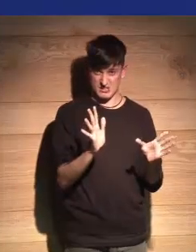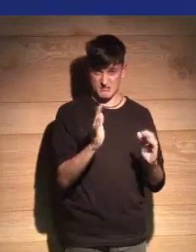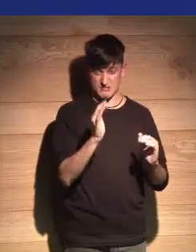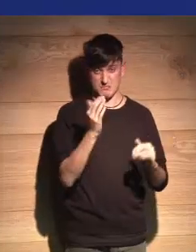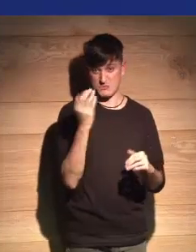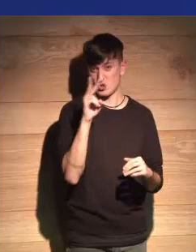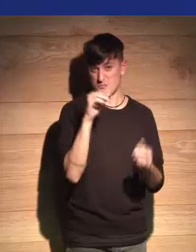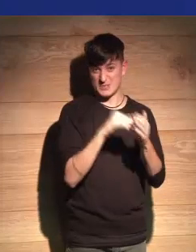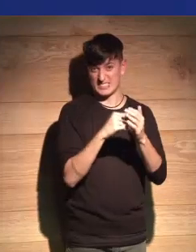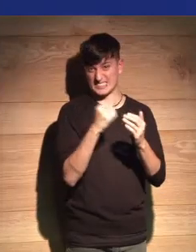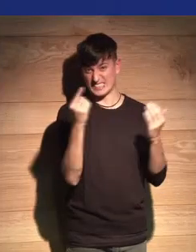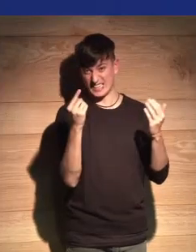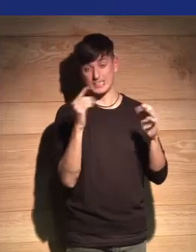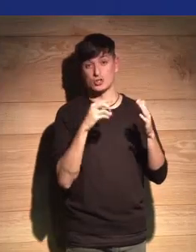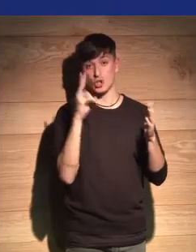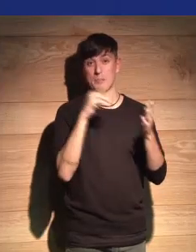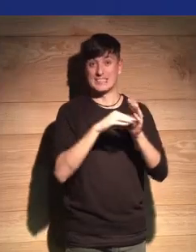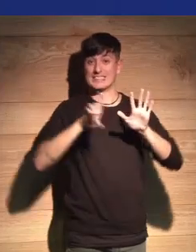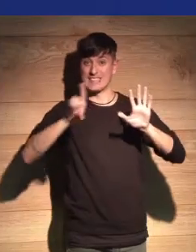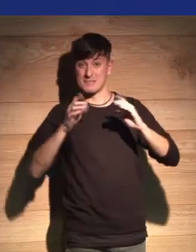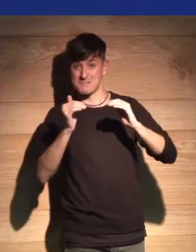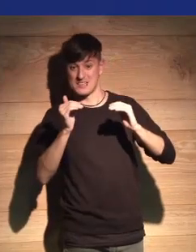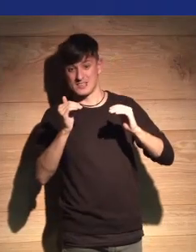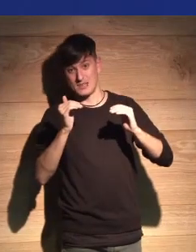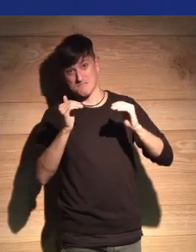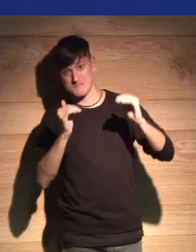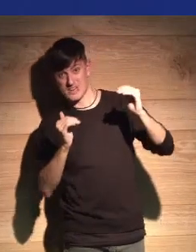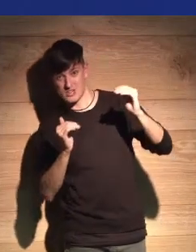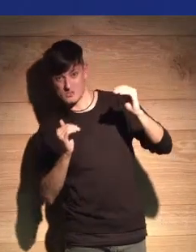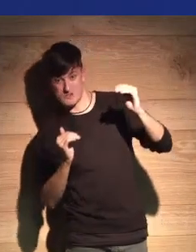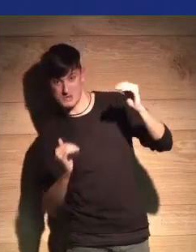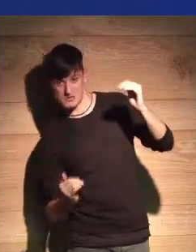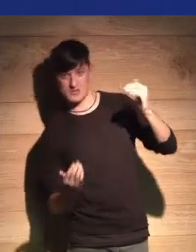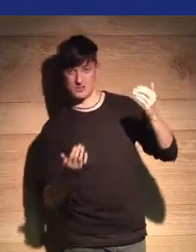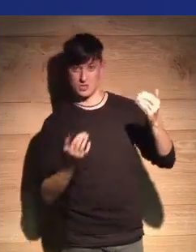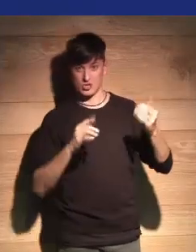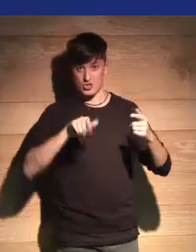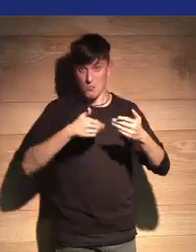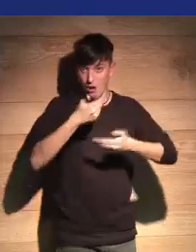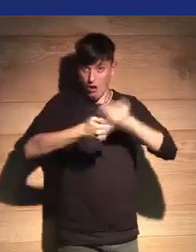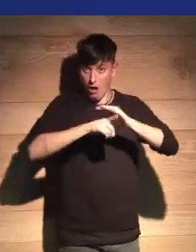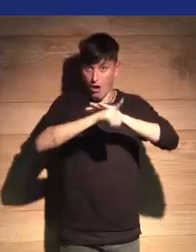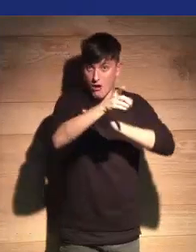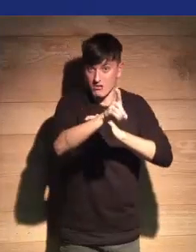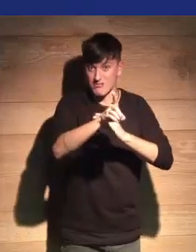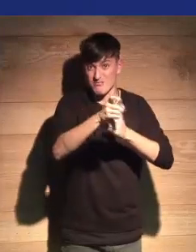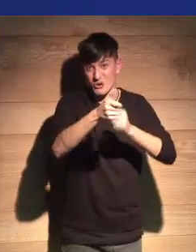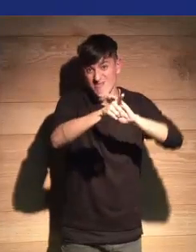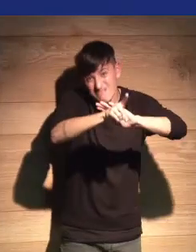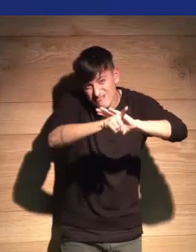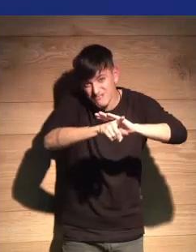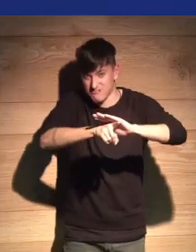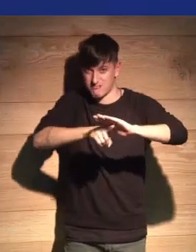only 15%, less than in 2006. So it's not only that we're not making